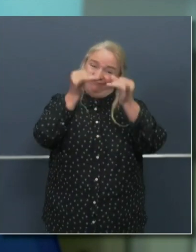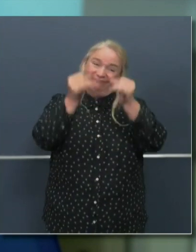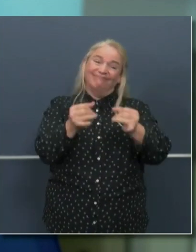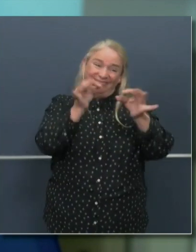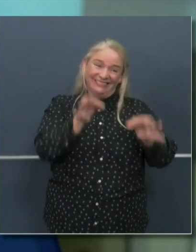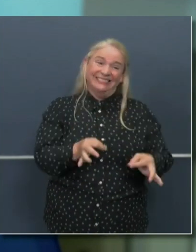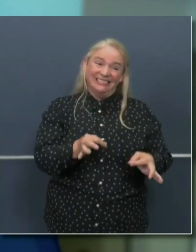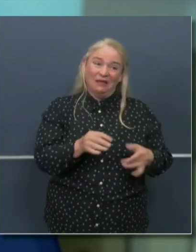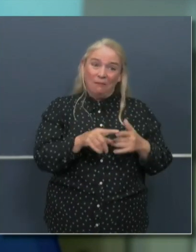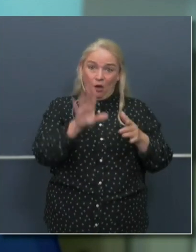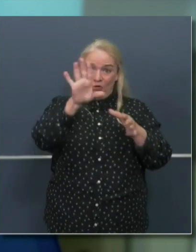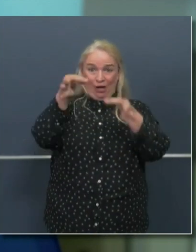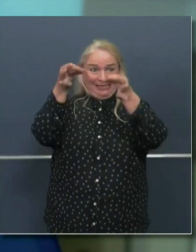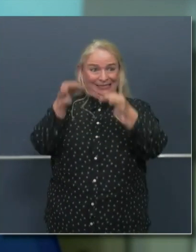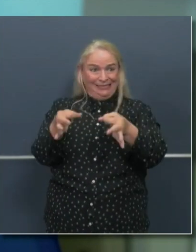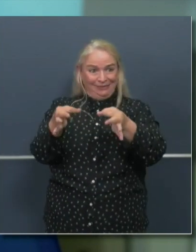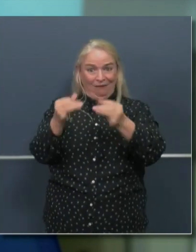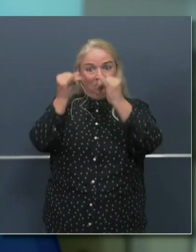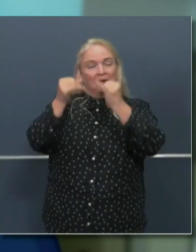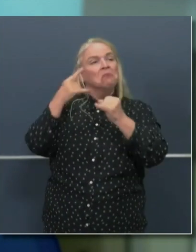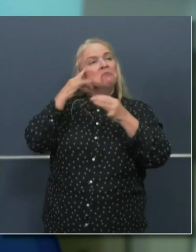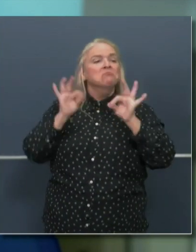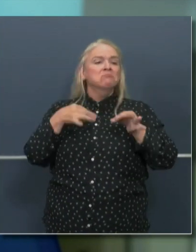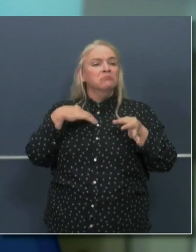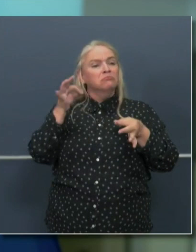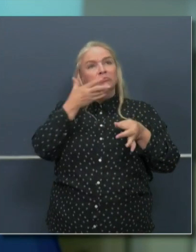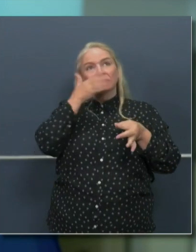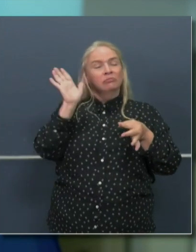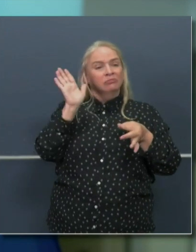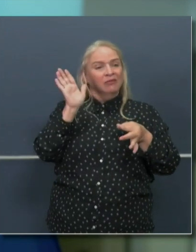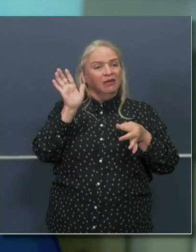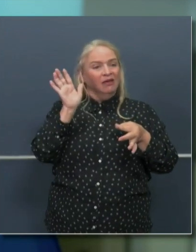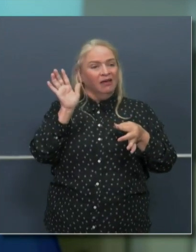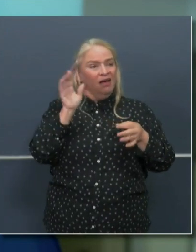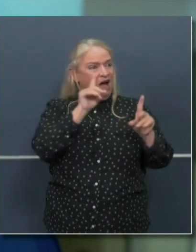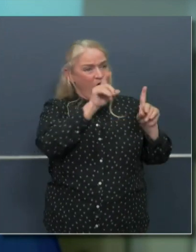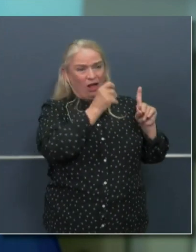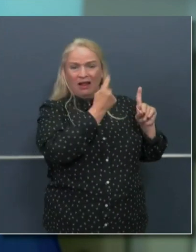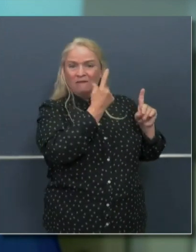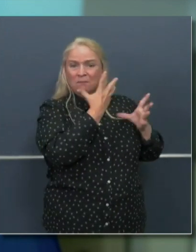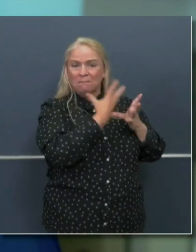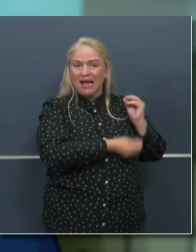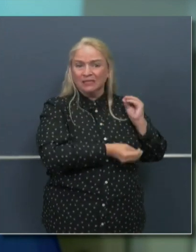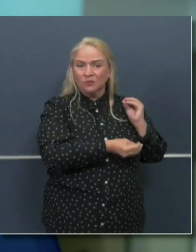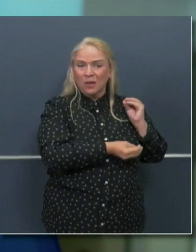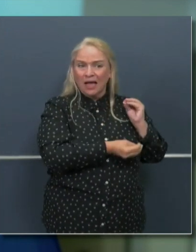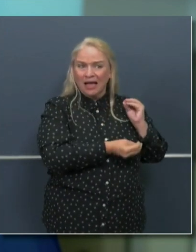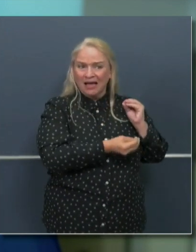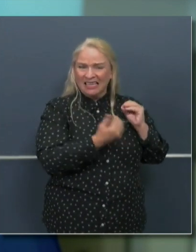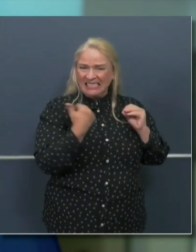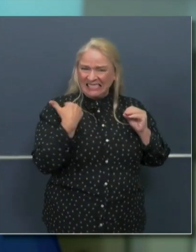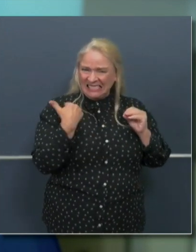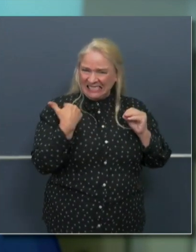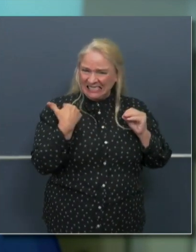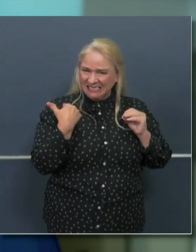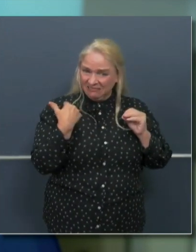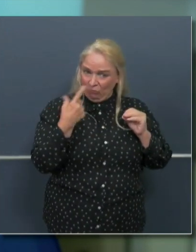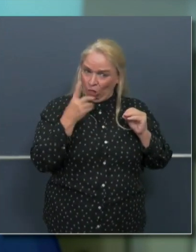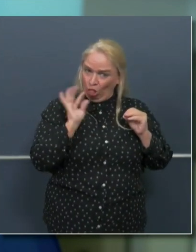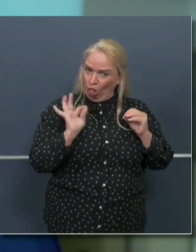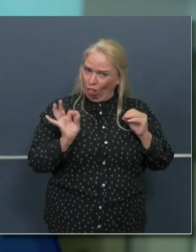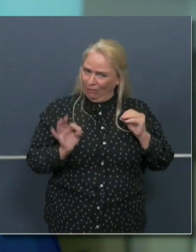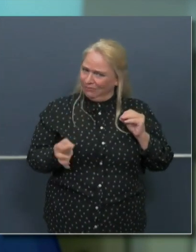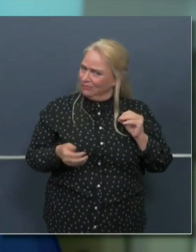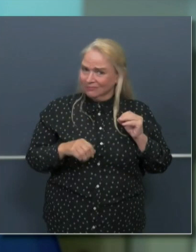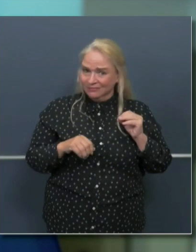that, because we had 111 lives lost in the last reporting period, 111 lives lost. Again, sort of